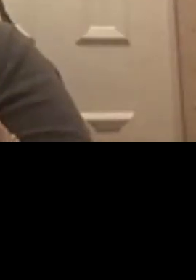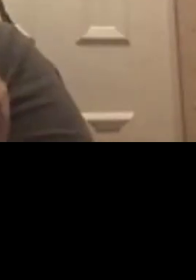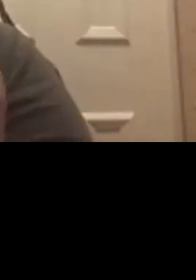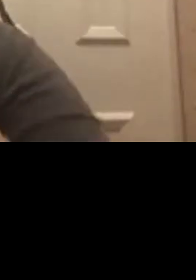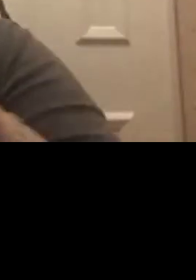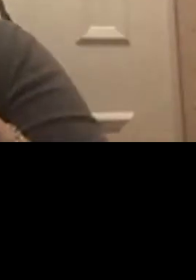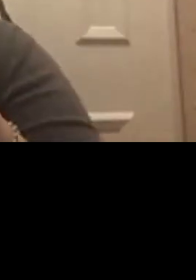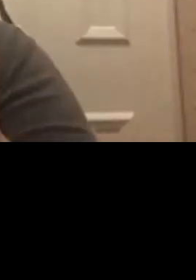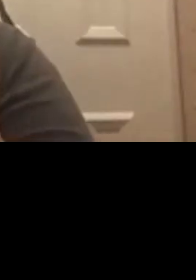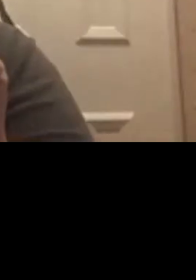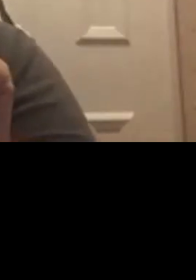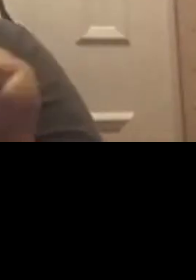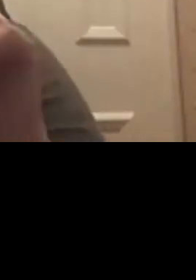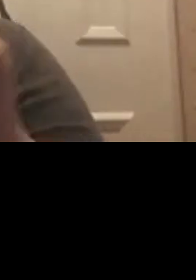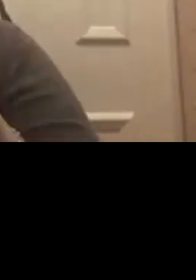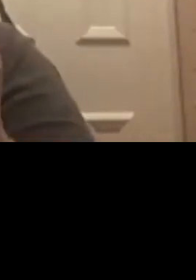free to use